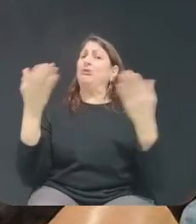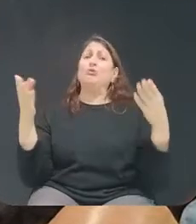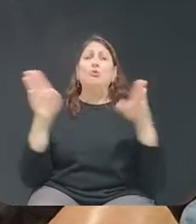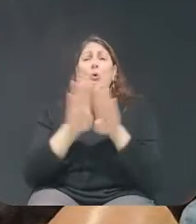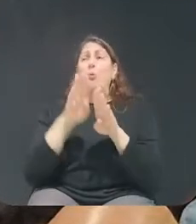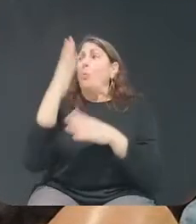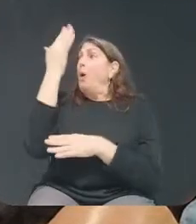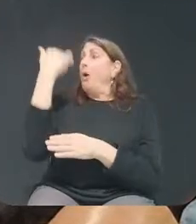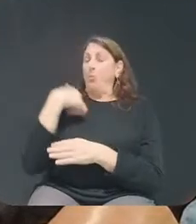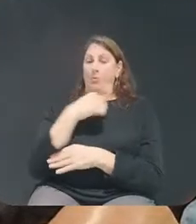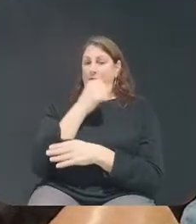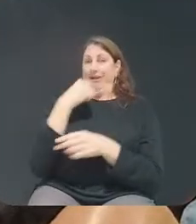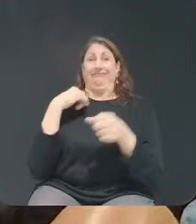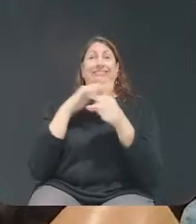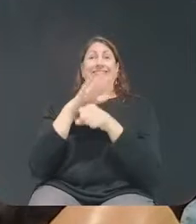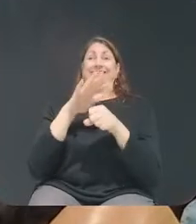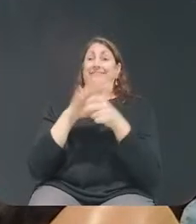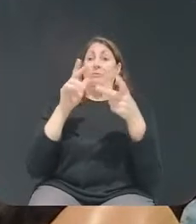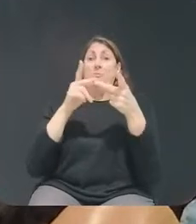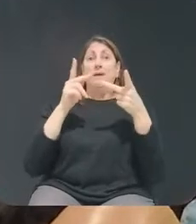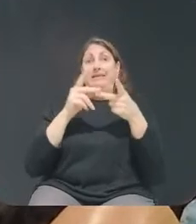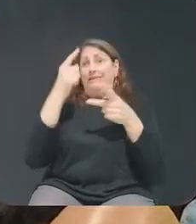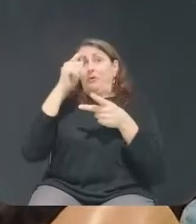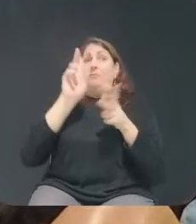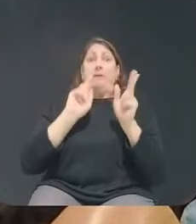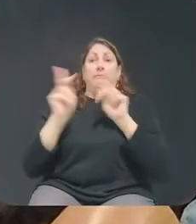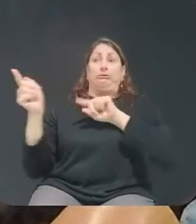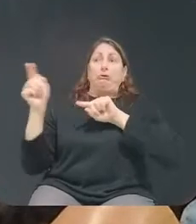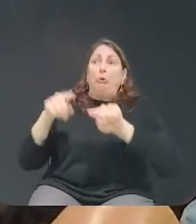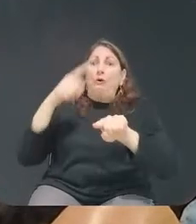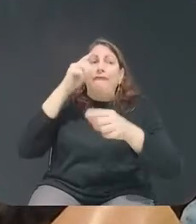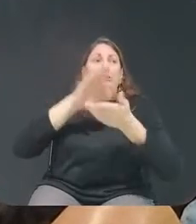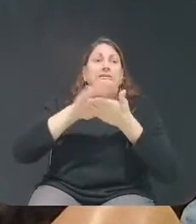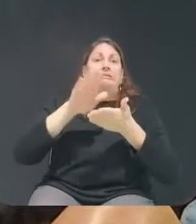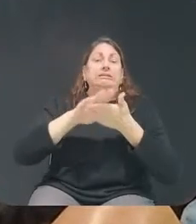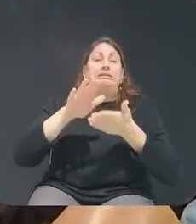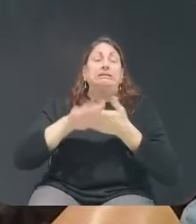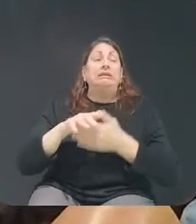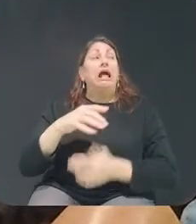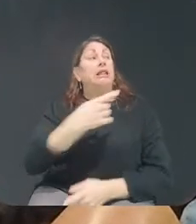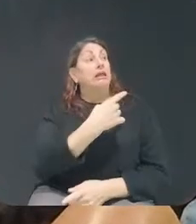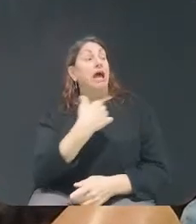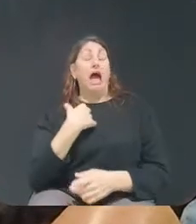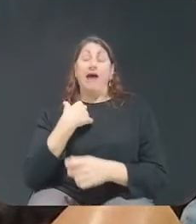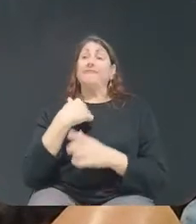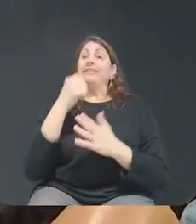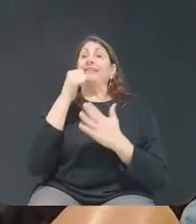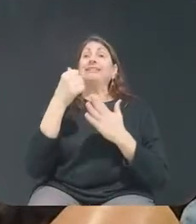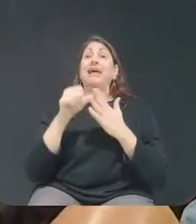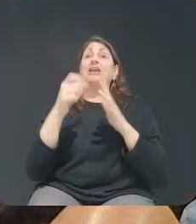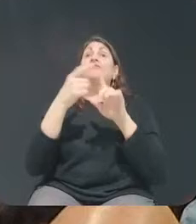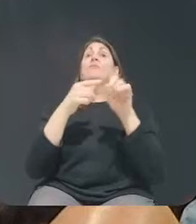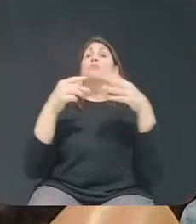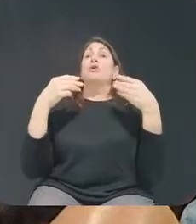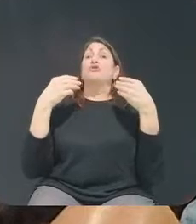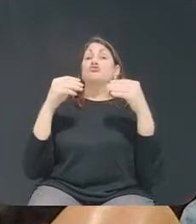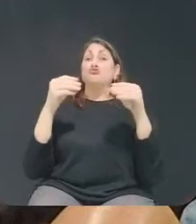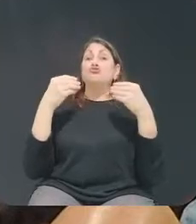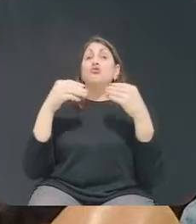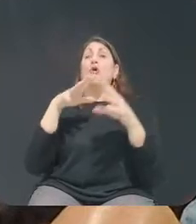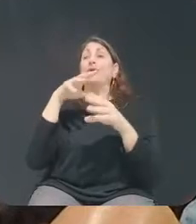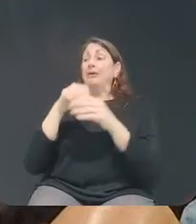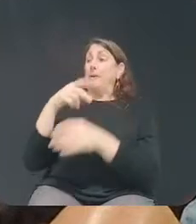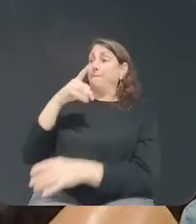washing facilities in the area. The letter seen here is from a store located in Pioneer Square, asking to go on